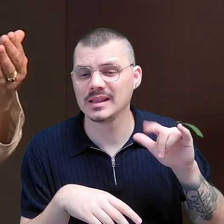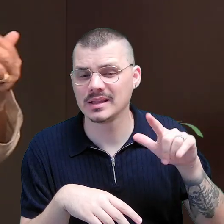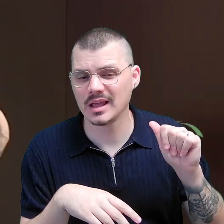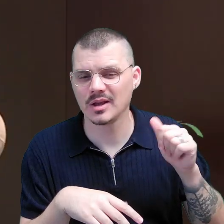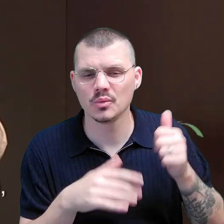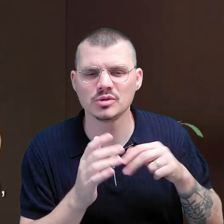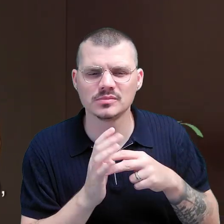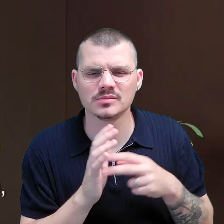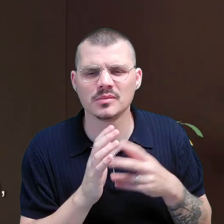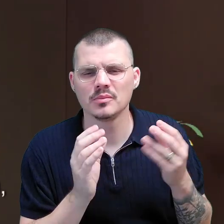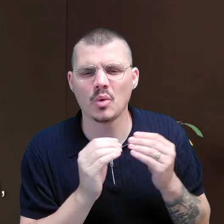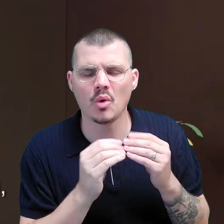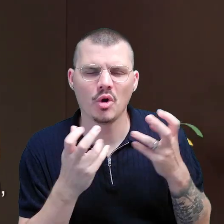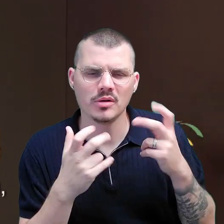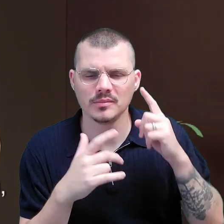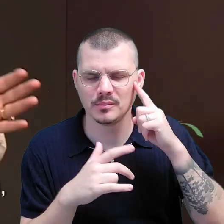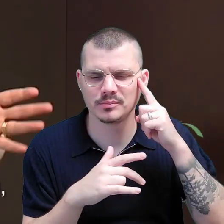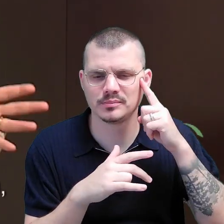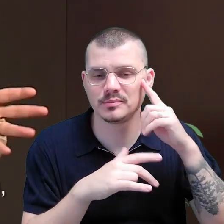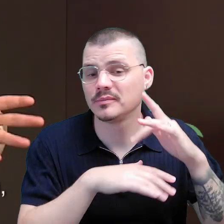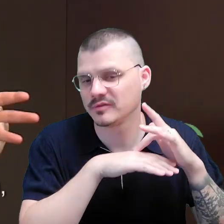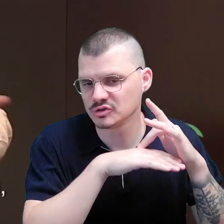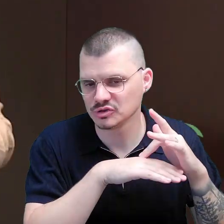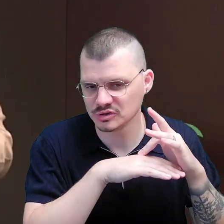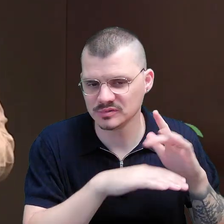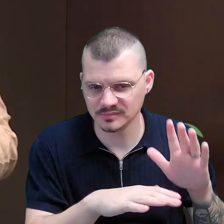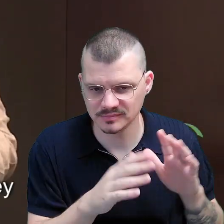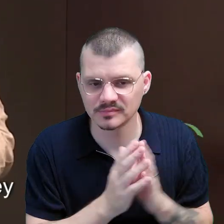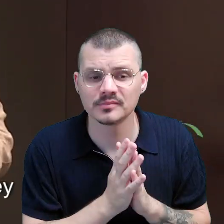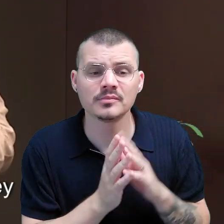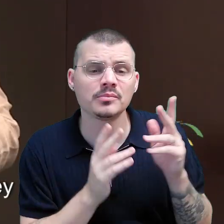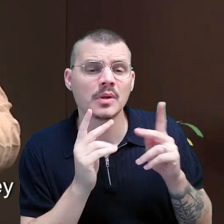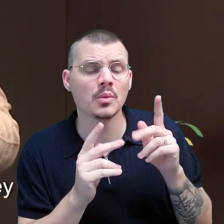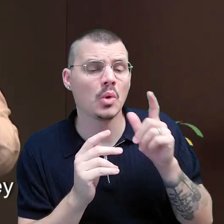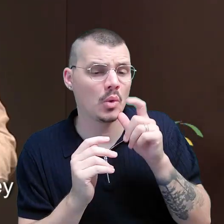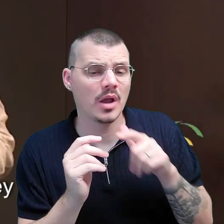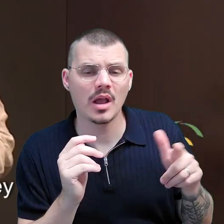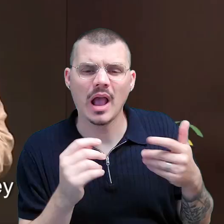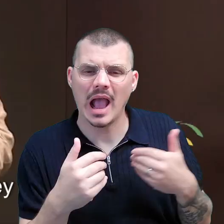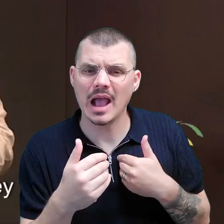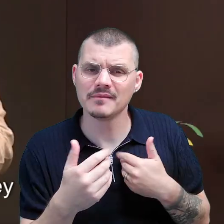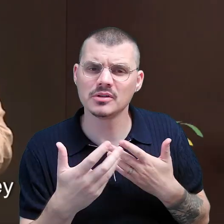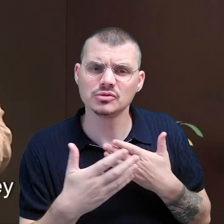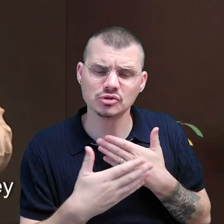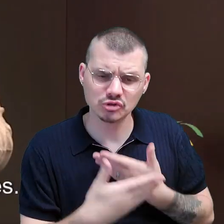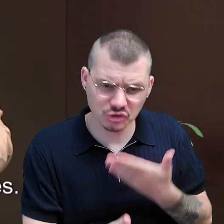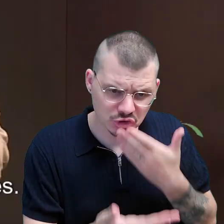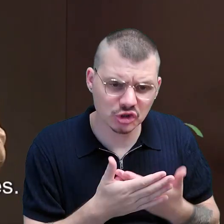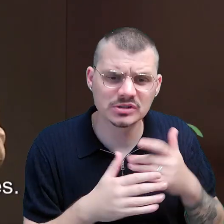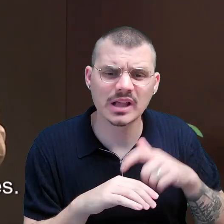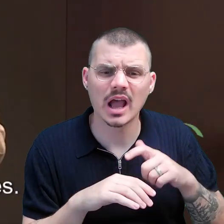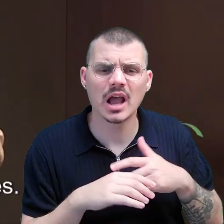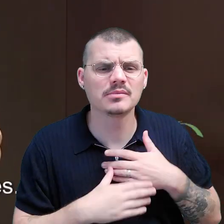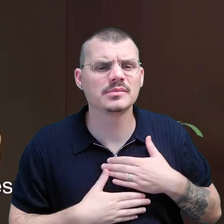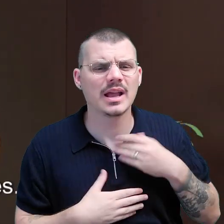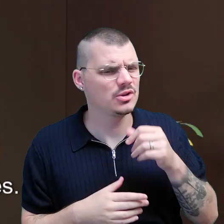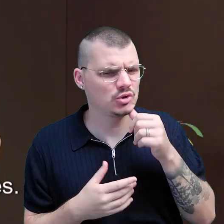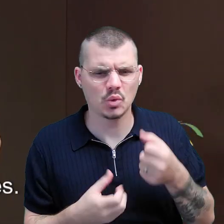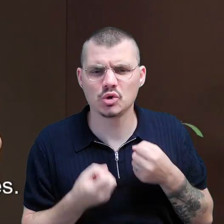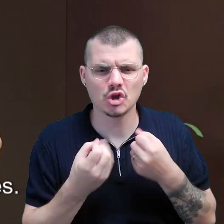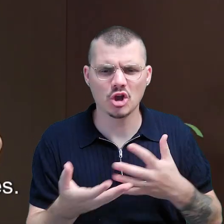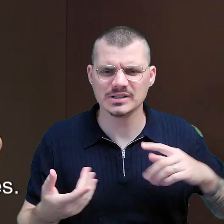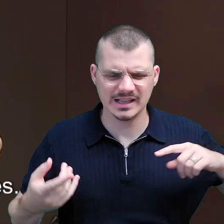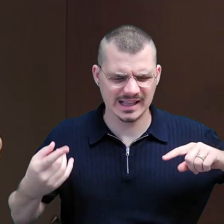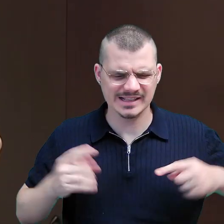is the more professional term for perversion, people are having a good time and they don't cause horrible injury